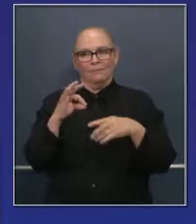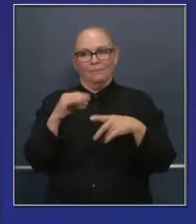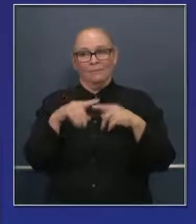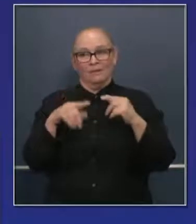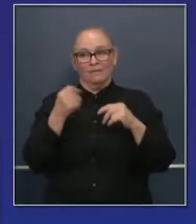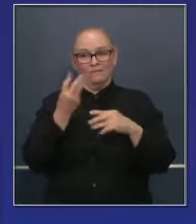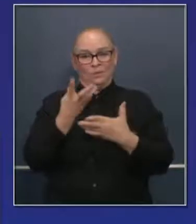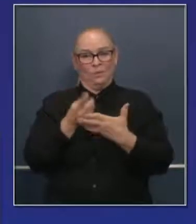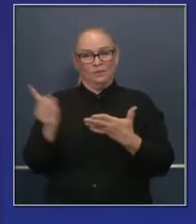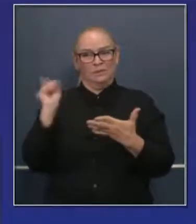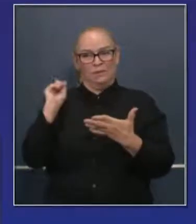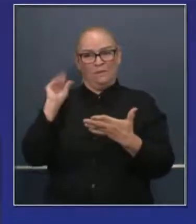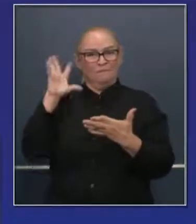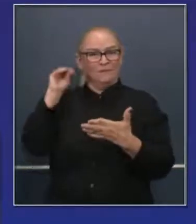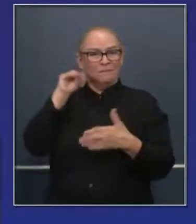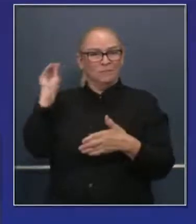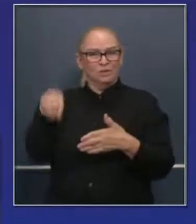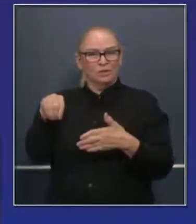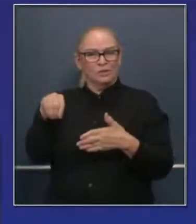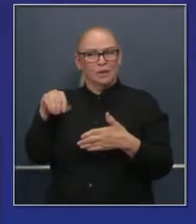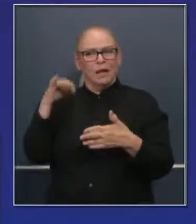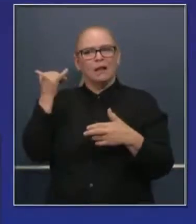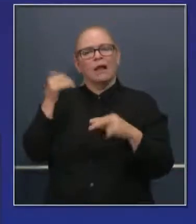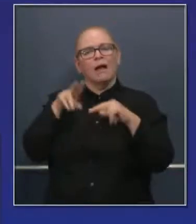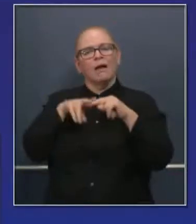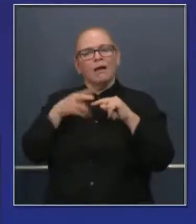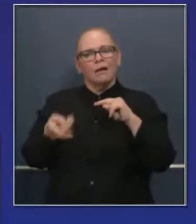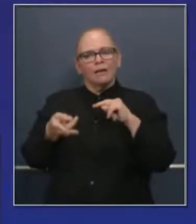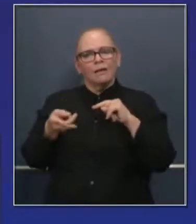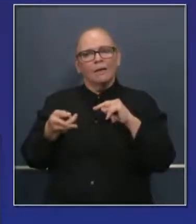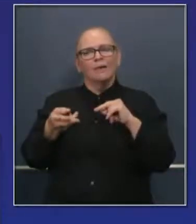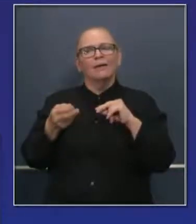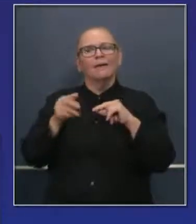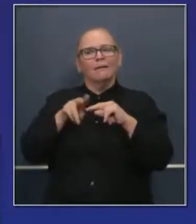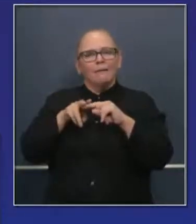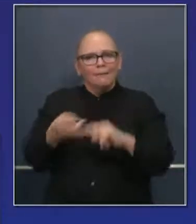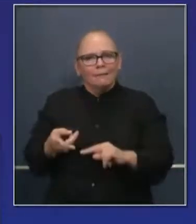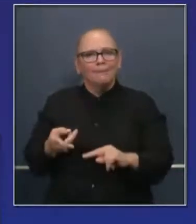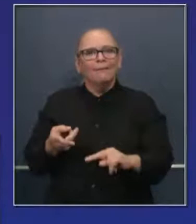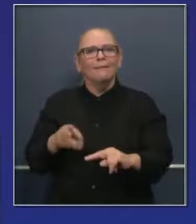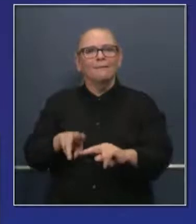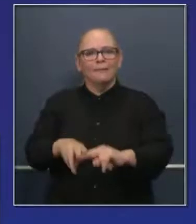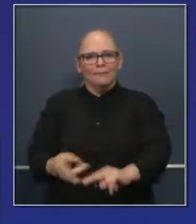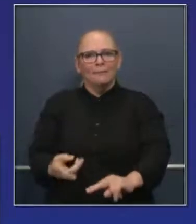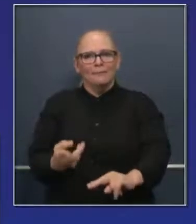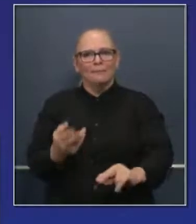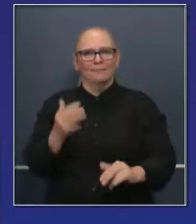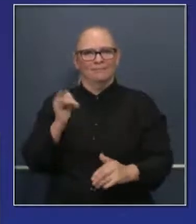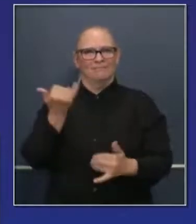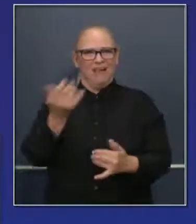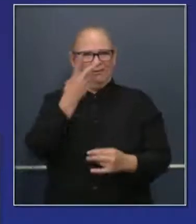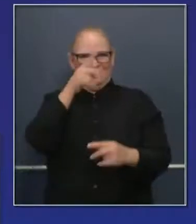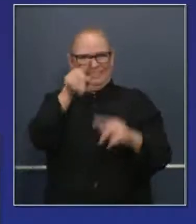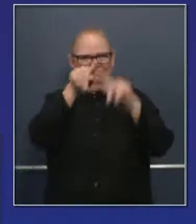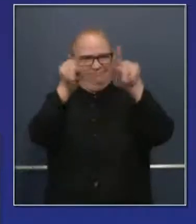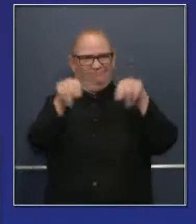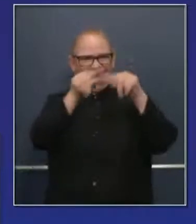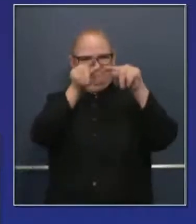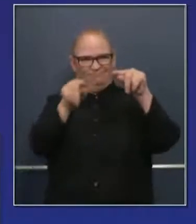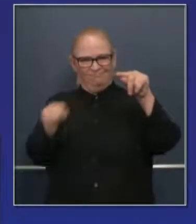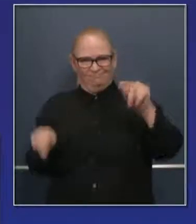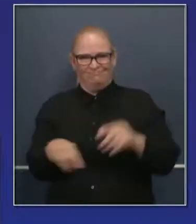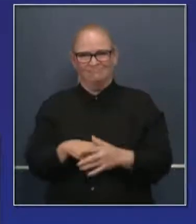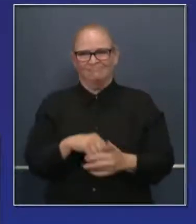back over a 14-day period. So 50%, 9% growth. Now we're seeing